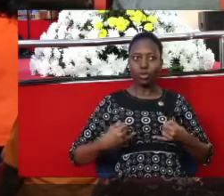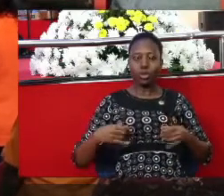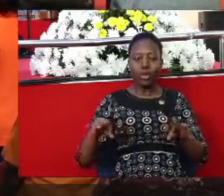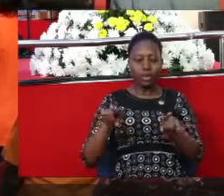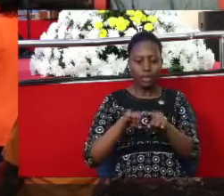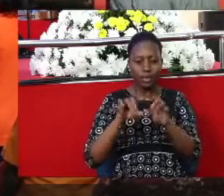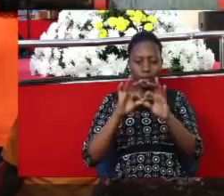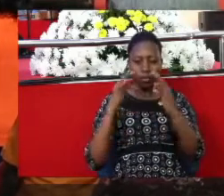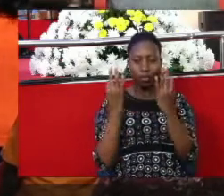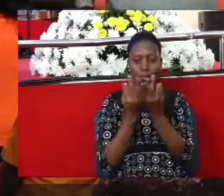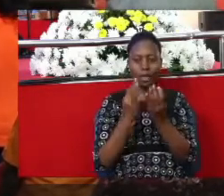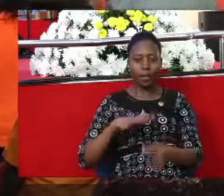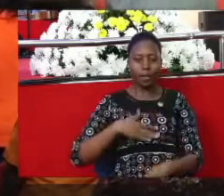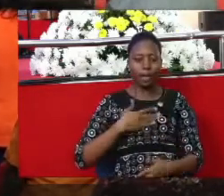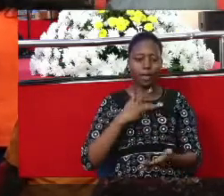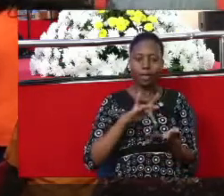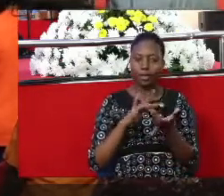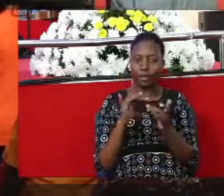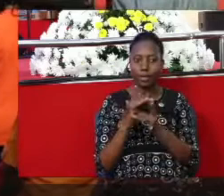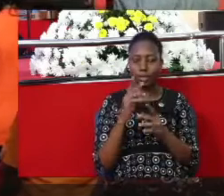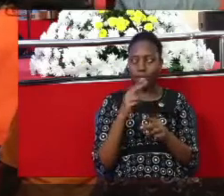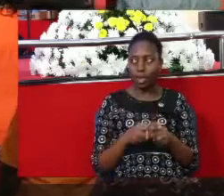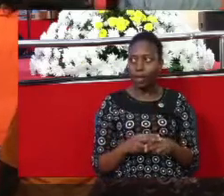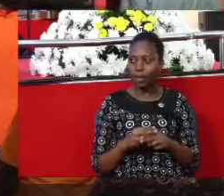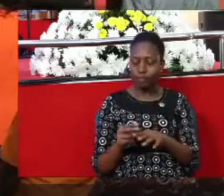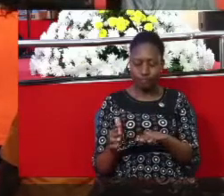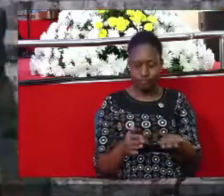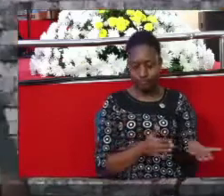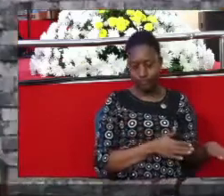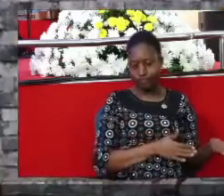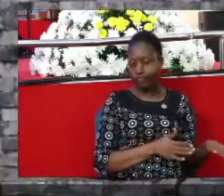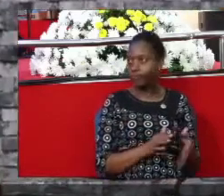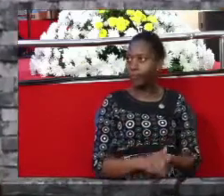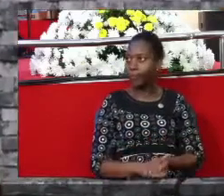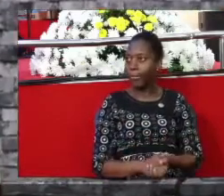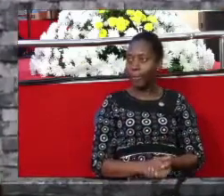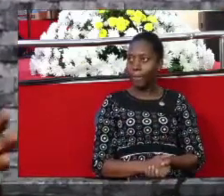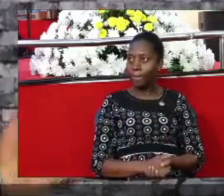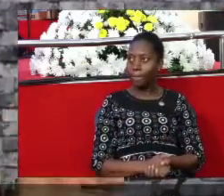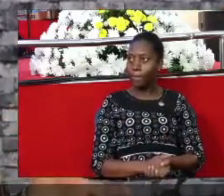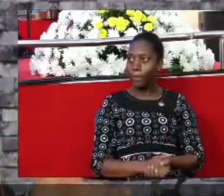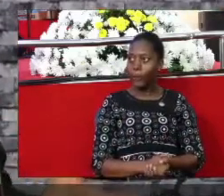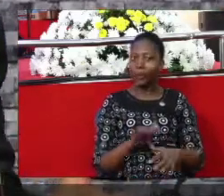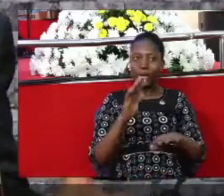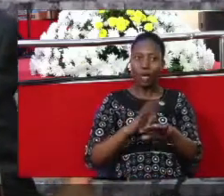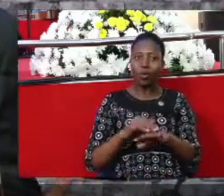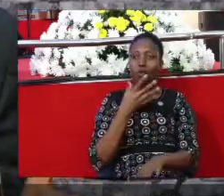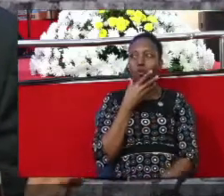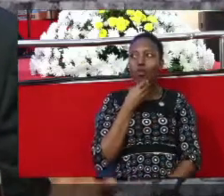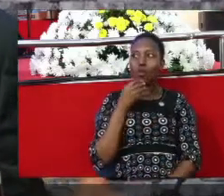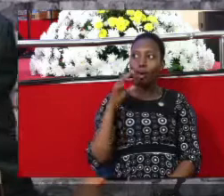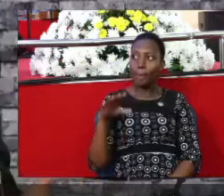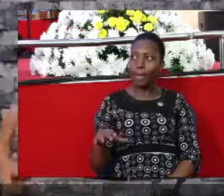in Jesus' name. Proverbs 13, verse 22. A good man leaves